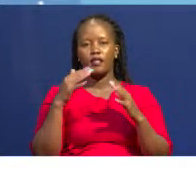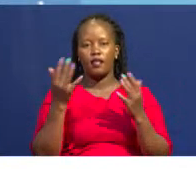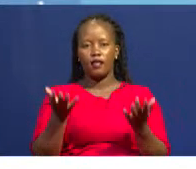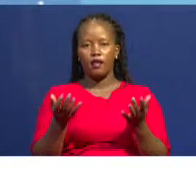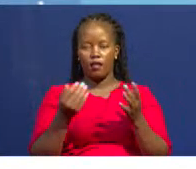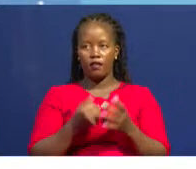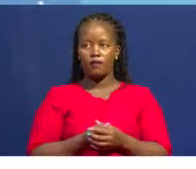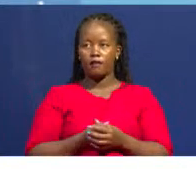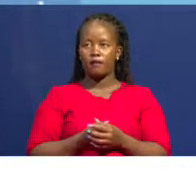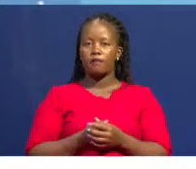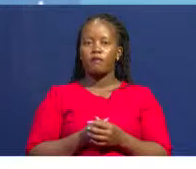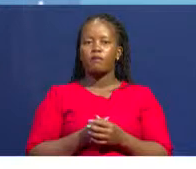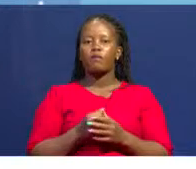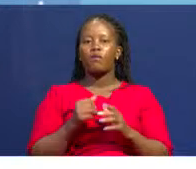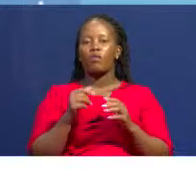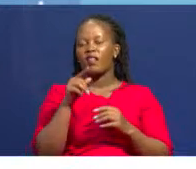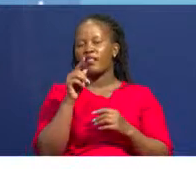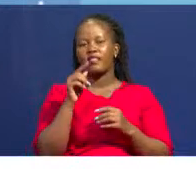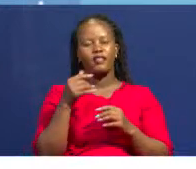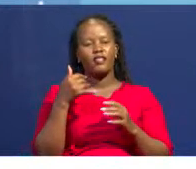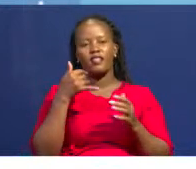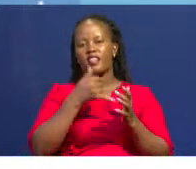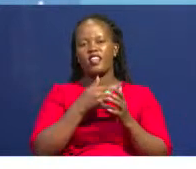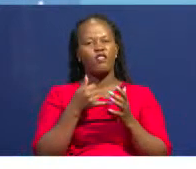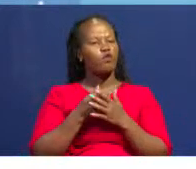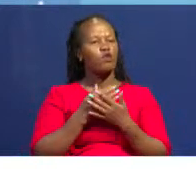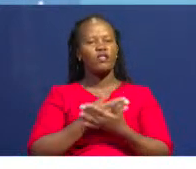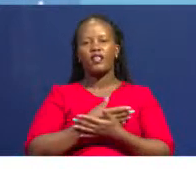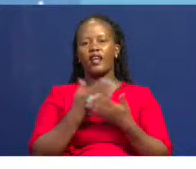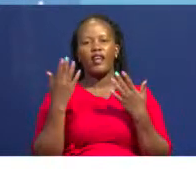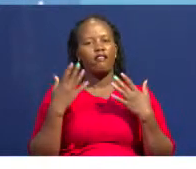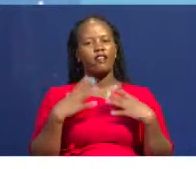One, to involve everybody. Good. Nothing else.